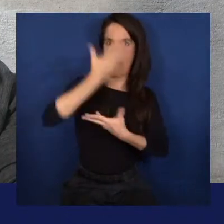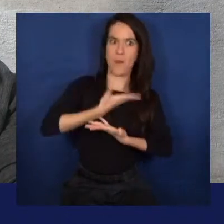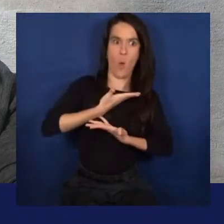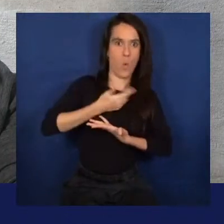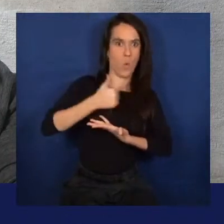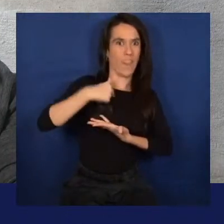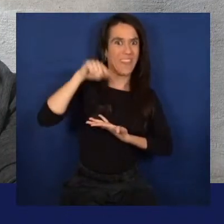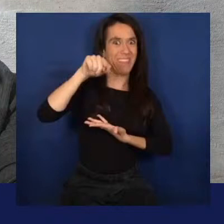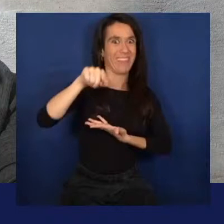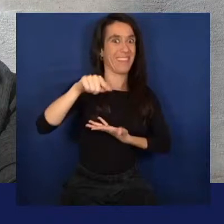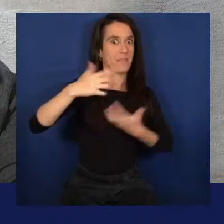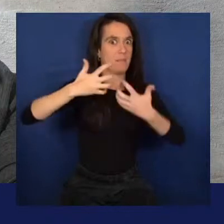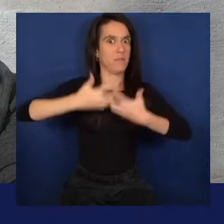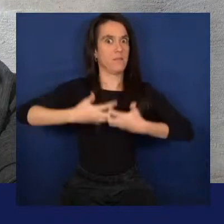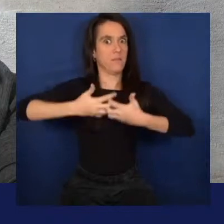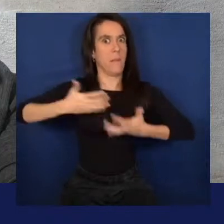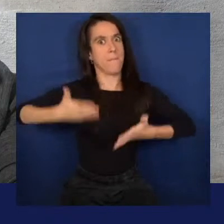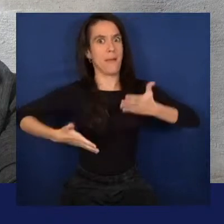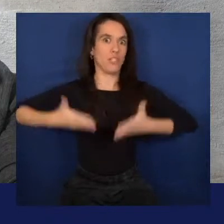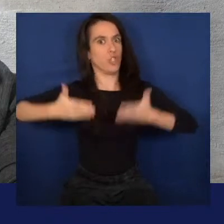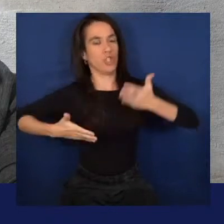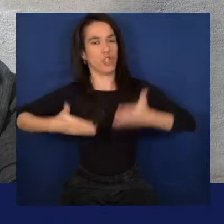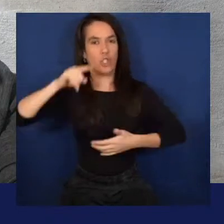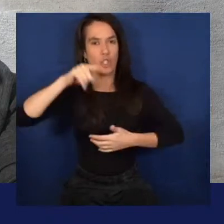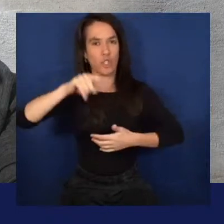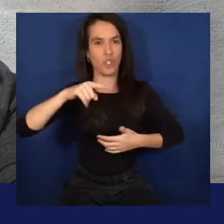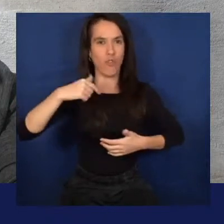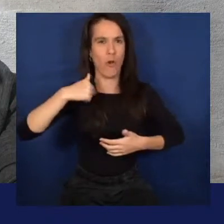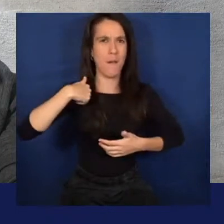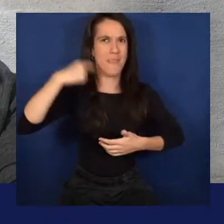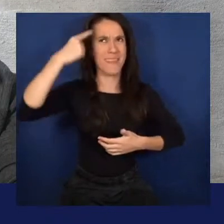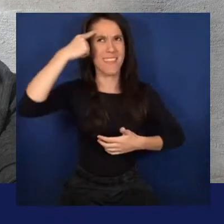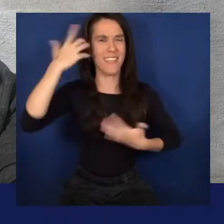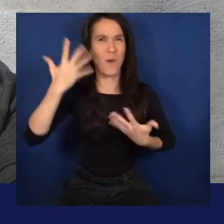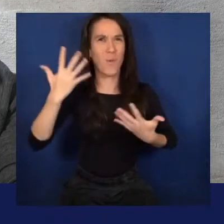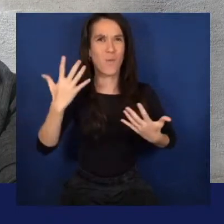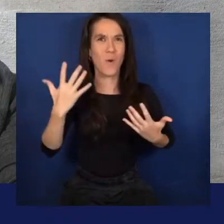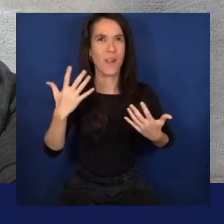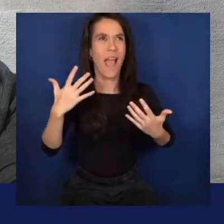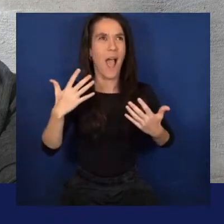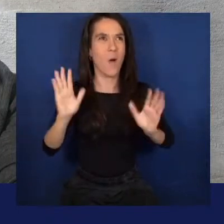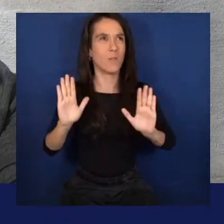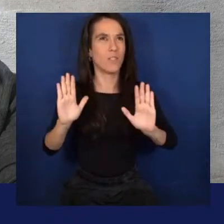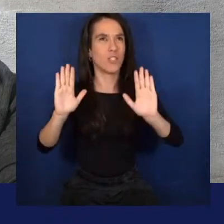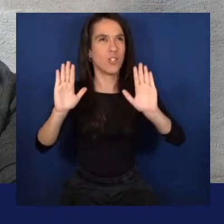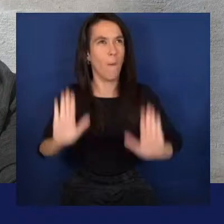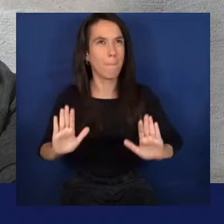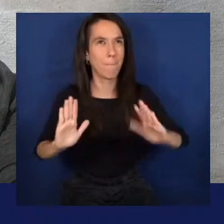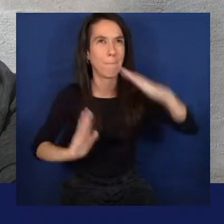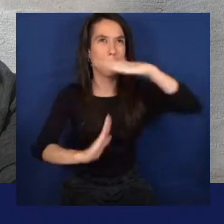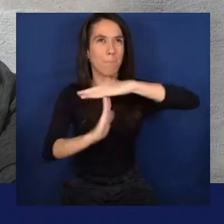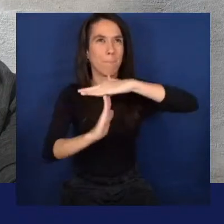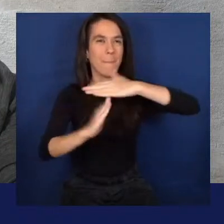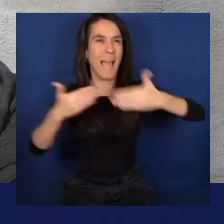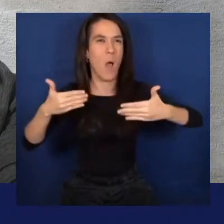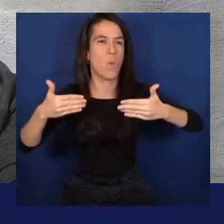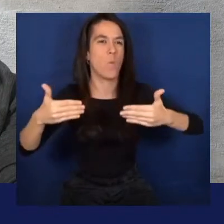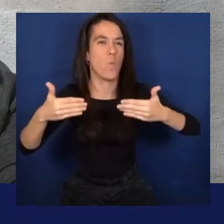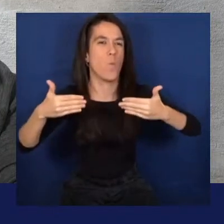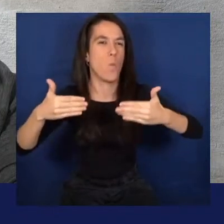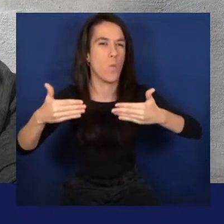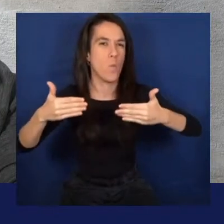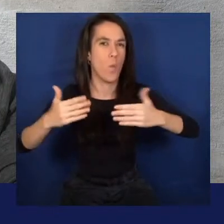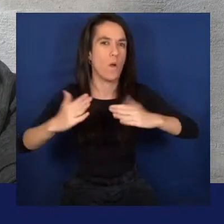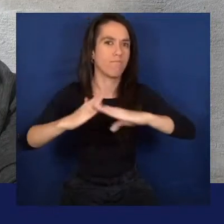guess I'm just trying to, in my head, figure out what's the license look like, what's the stop sign, what's the stoplights, you know. Well, I don't want to fight you on that,